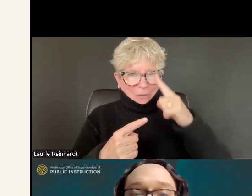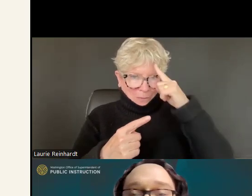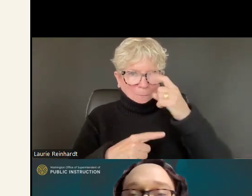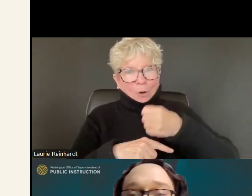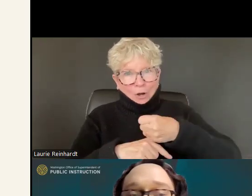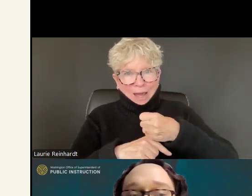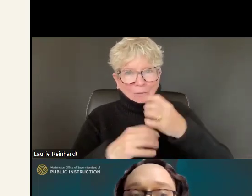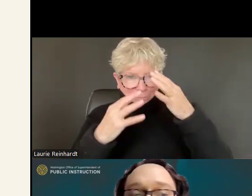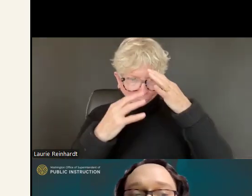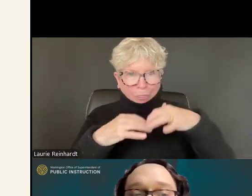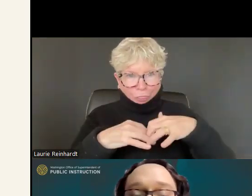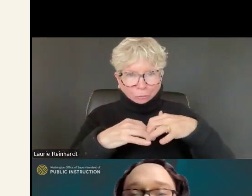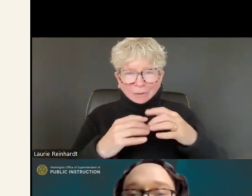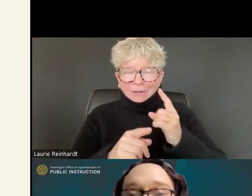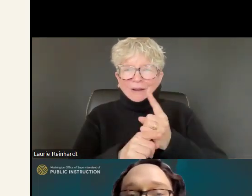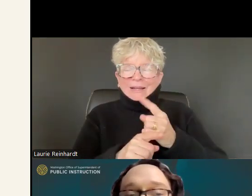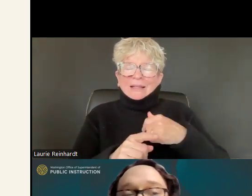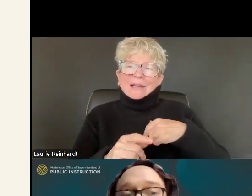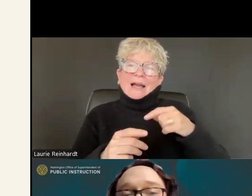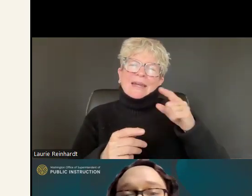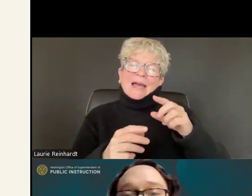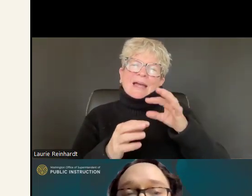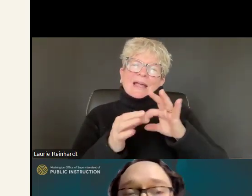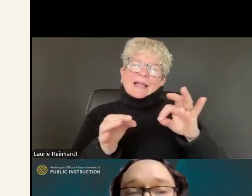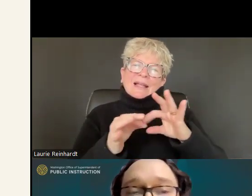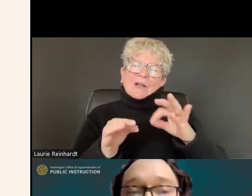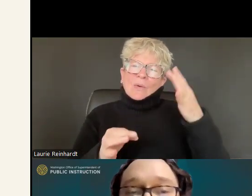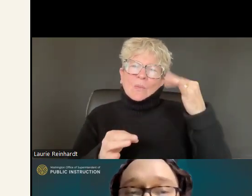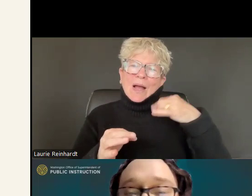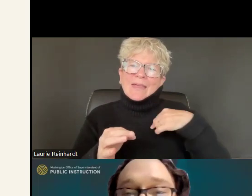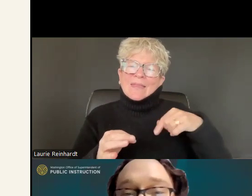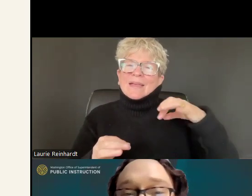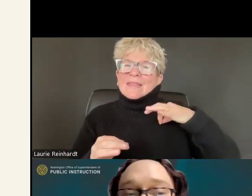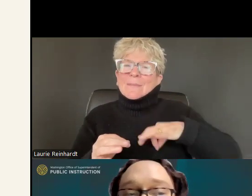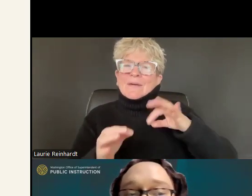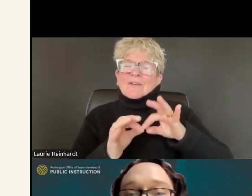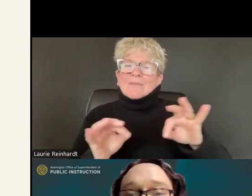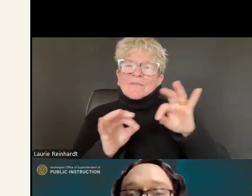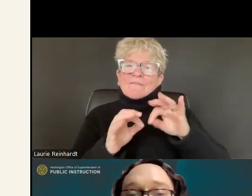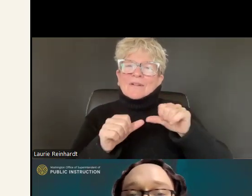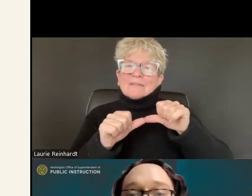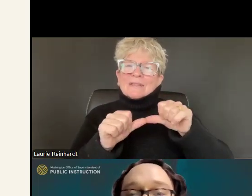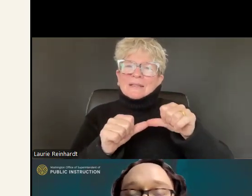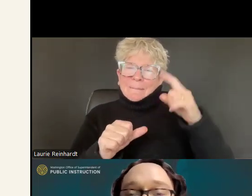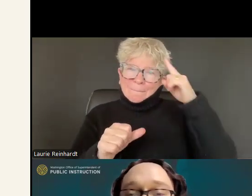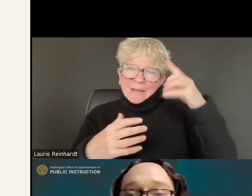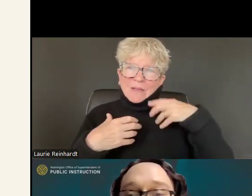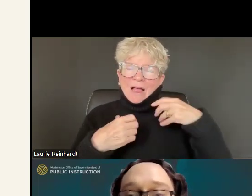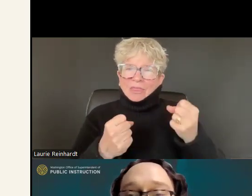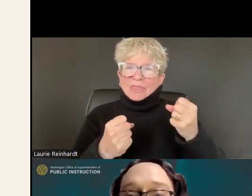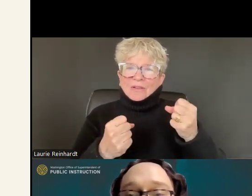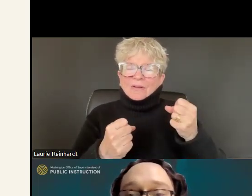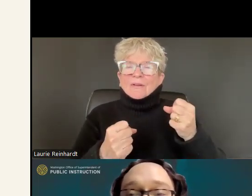And I mention this because these benefits show us the importance to sustaining mental health and well-being and improving